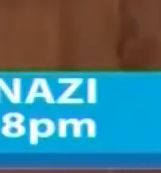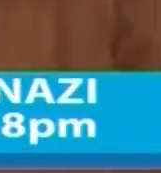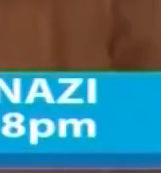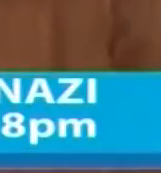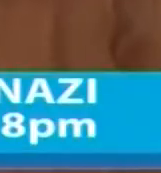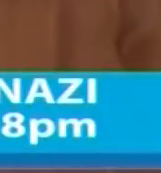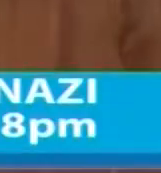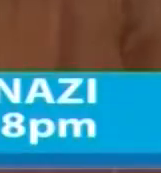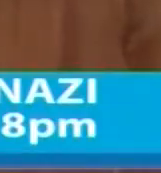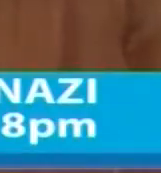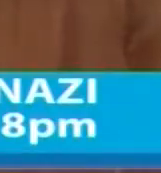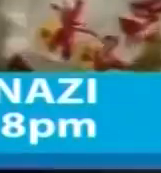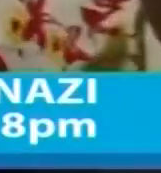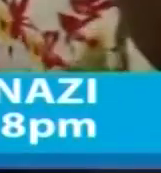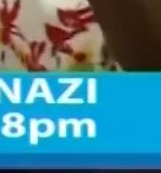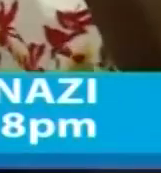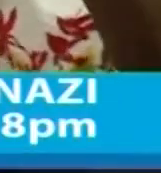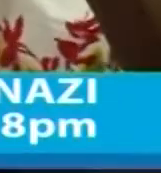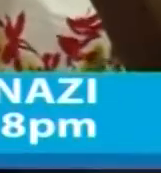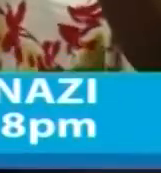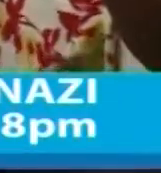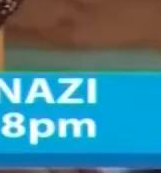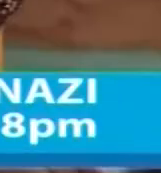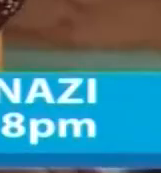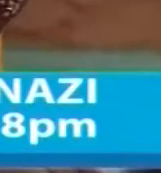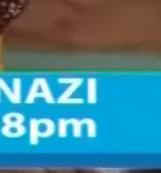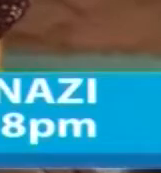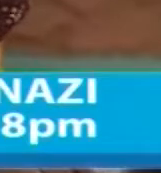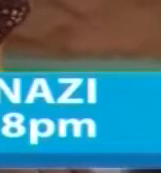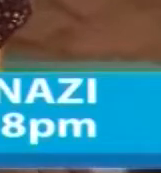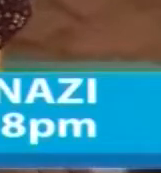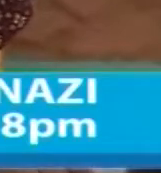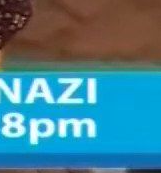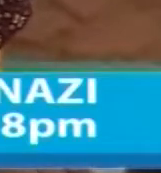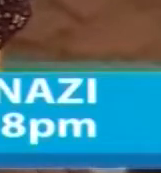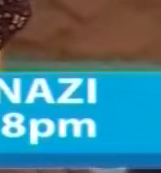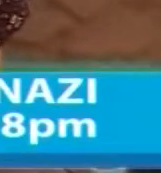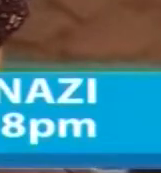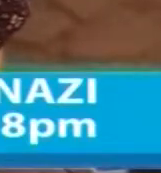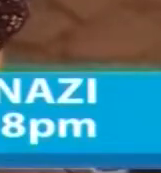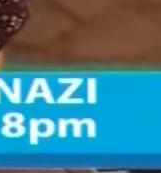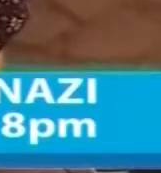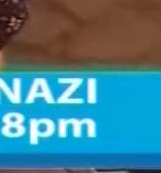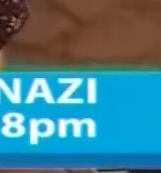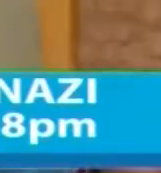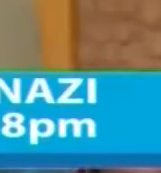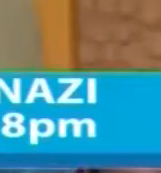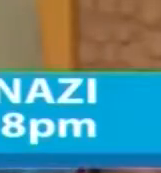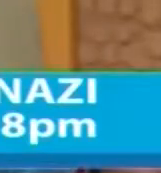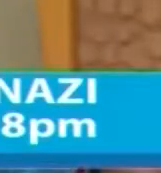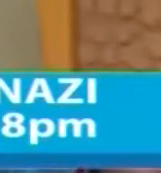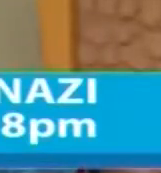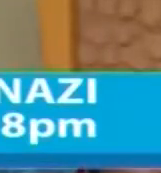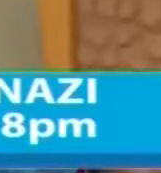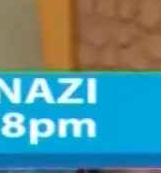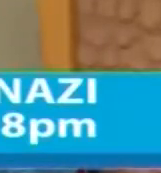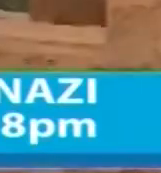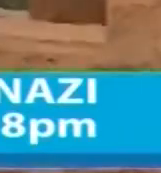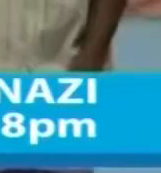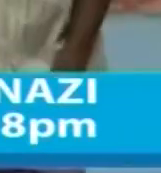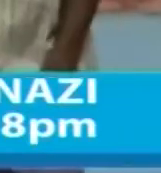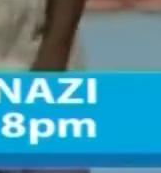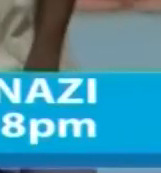Bana nalimu masomo. Mwambia mambo ya kutegemea watu mimi nitakuja yaacha kabisa. Kutegemea watu